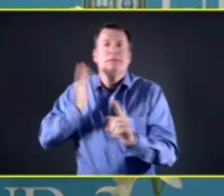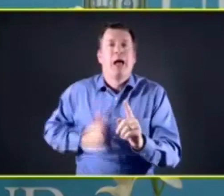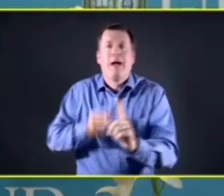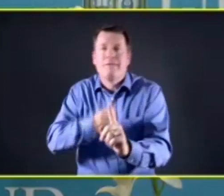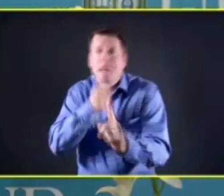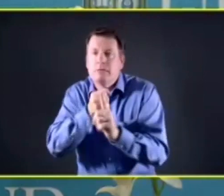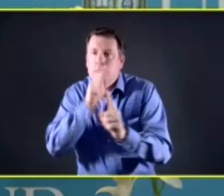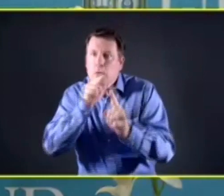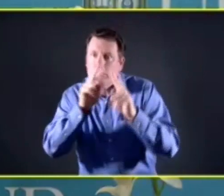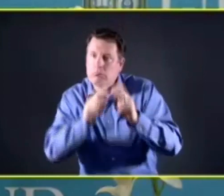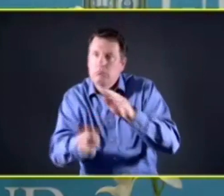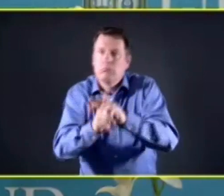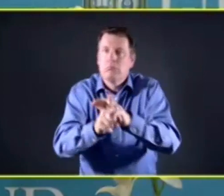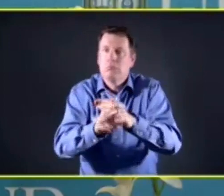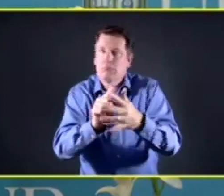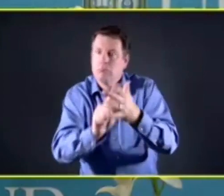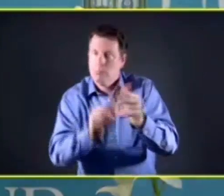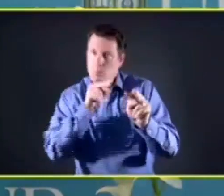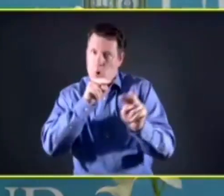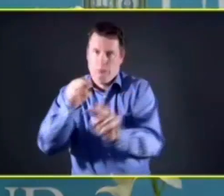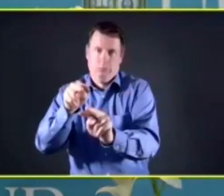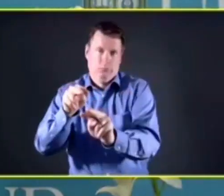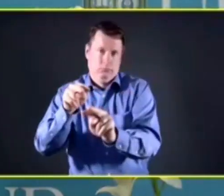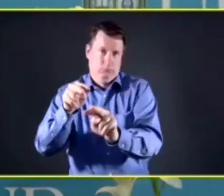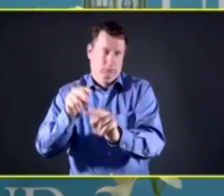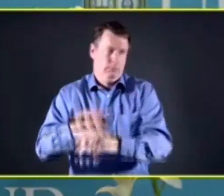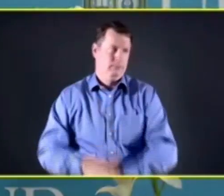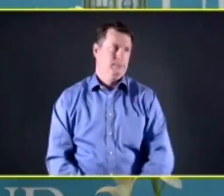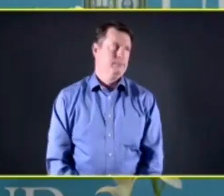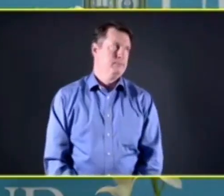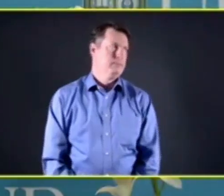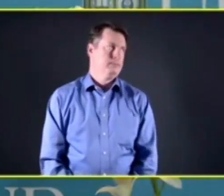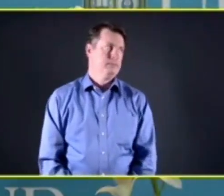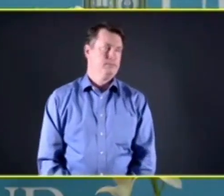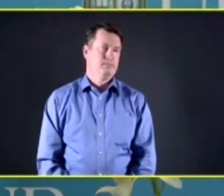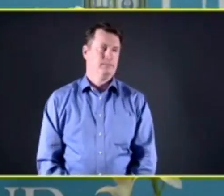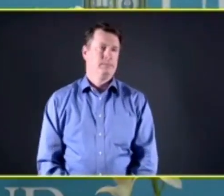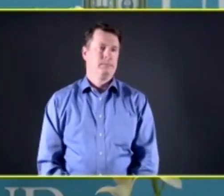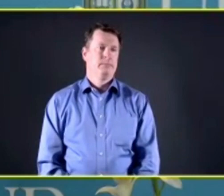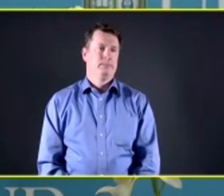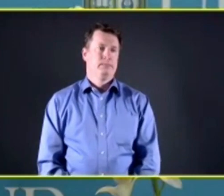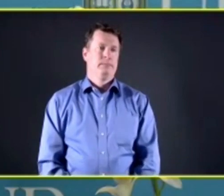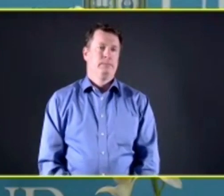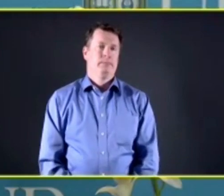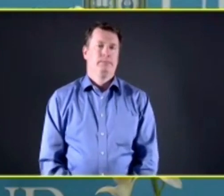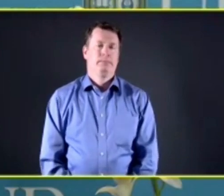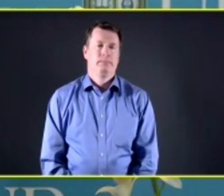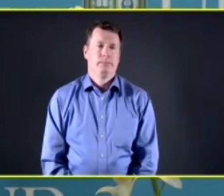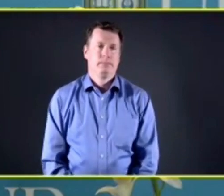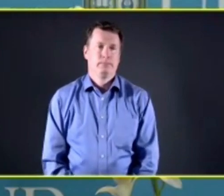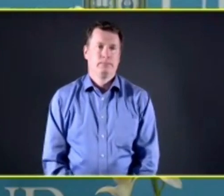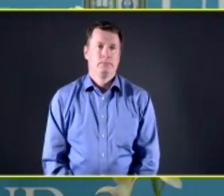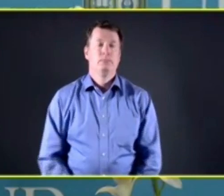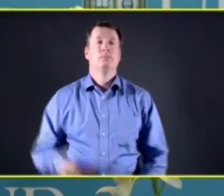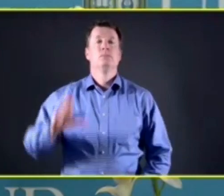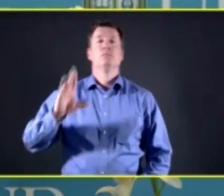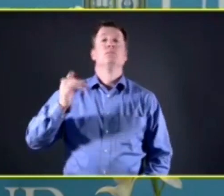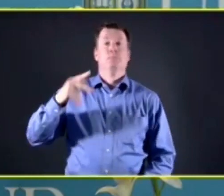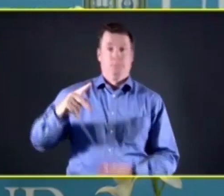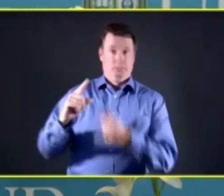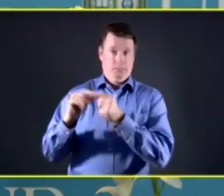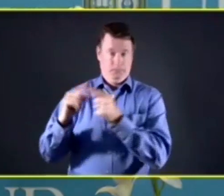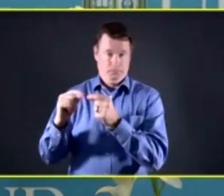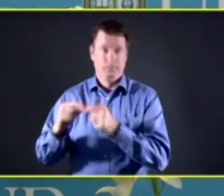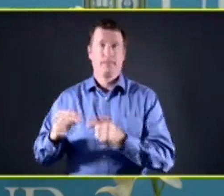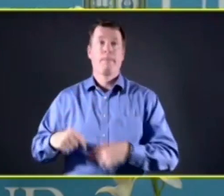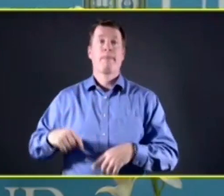that on remdesivir. There was a special meeting that our researchers feared might be something wrong, and it was that, but it was so encouraging that they had a special meeting